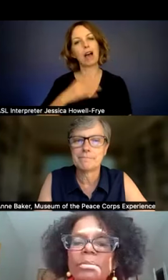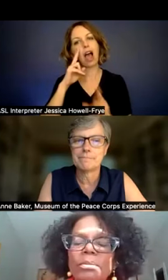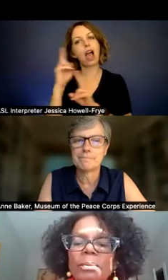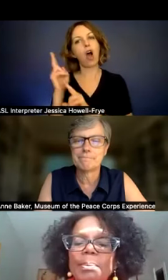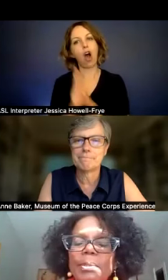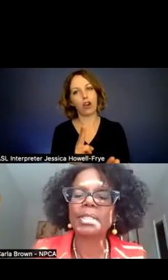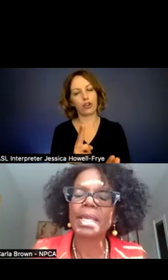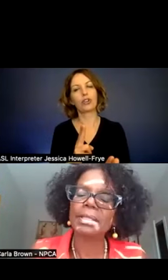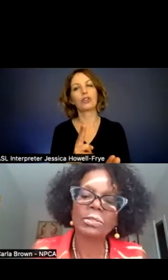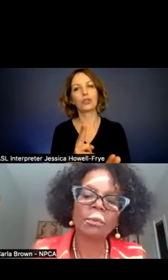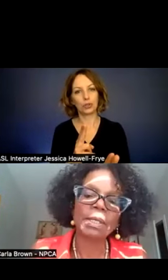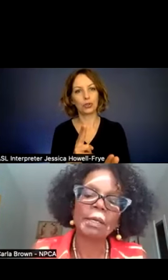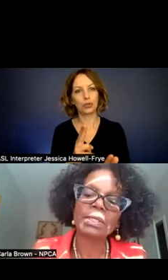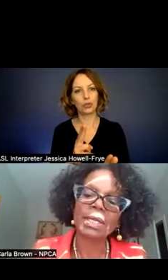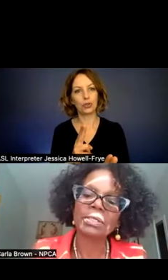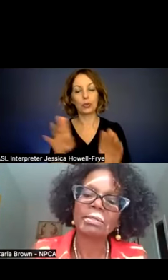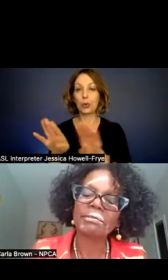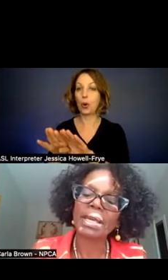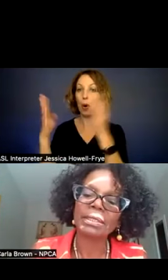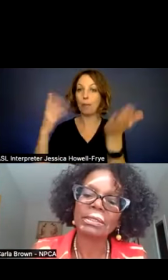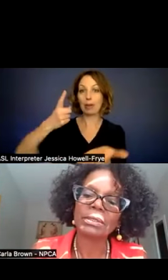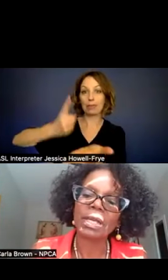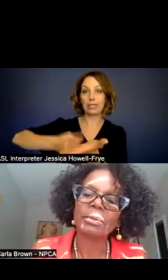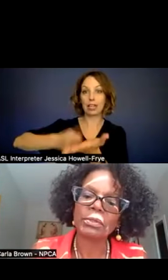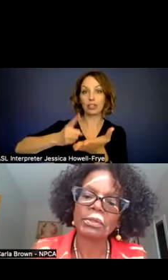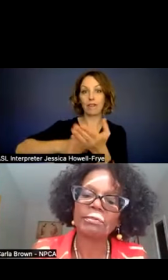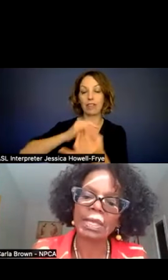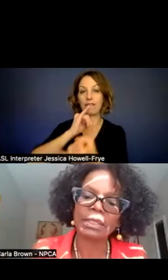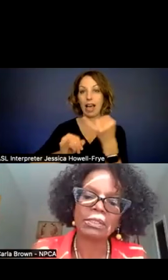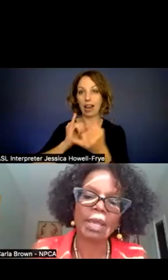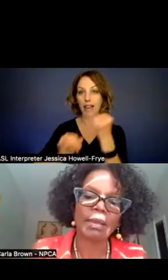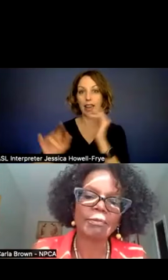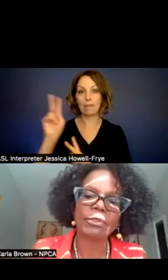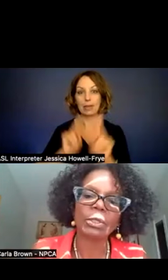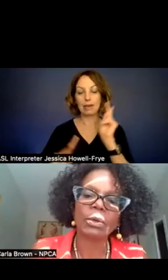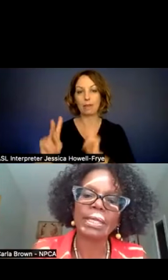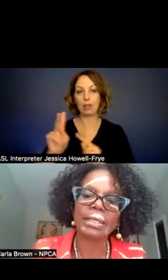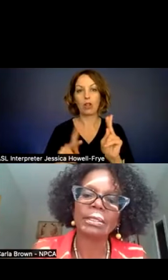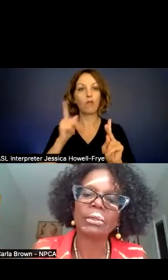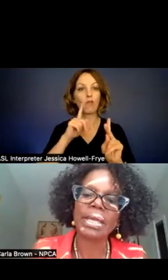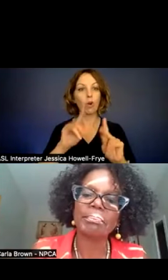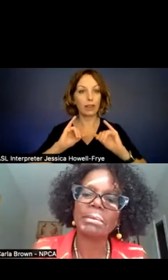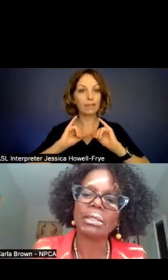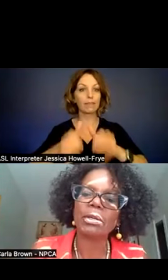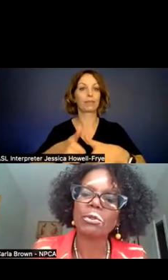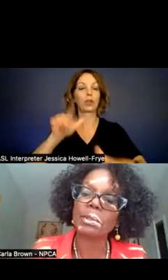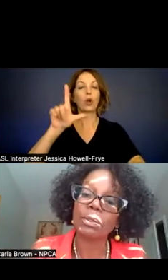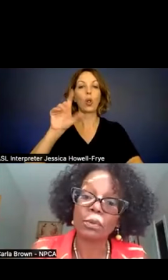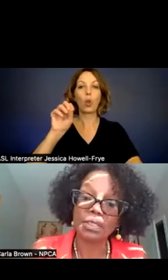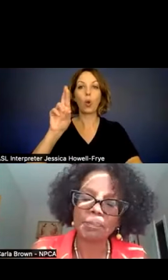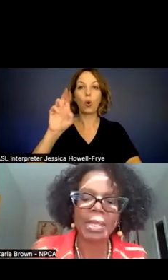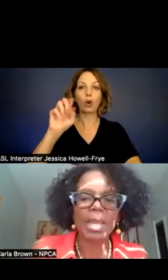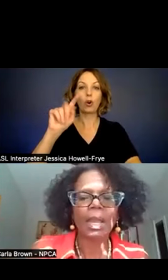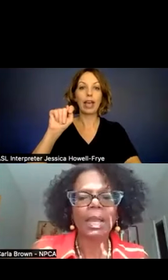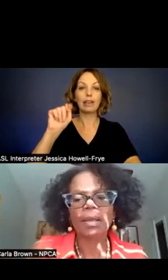to present or to open up the discussion of the finalists or the opportunity of the finalists for the Loret Miller Ruppe